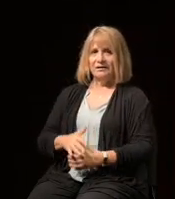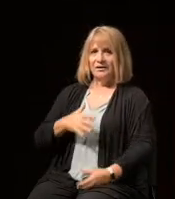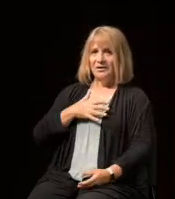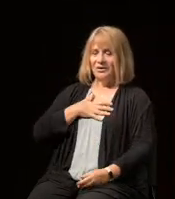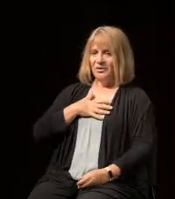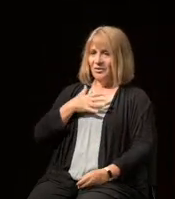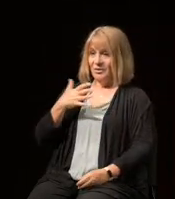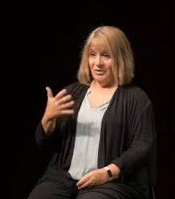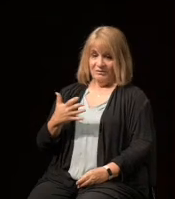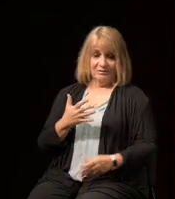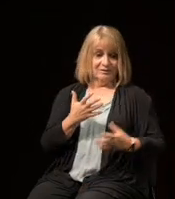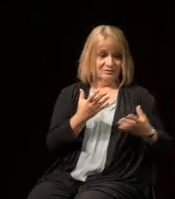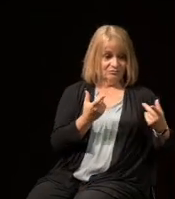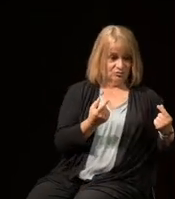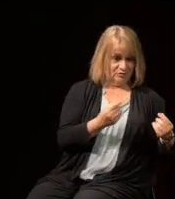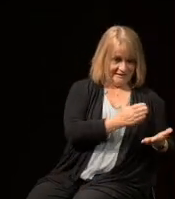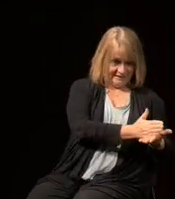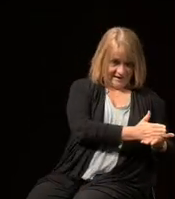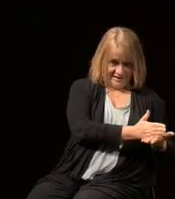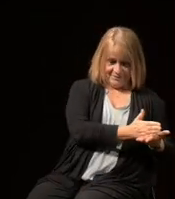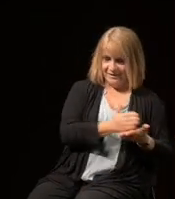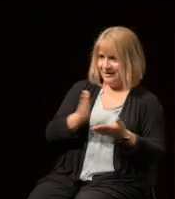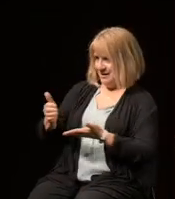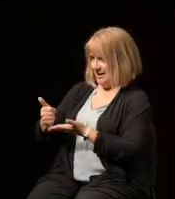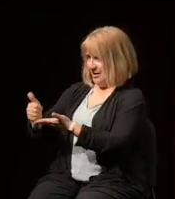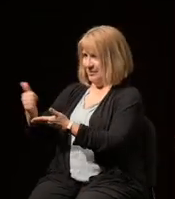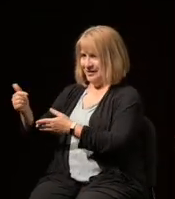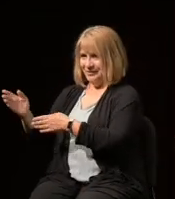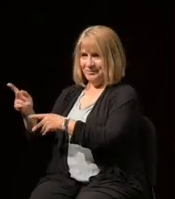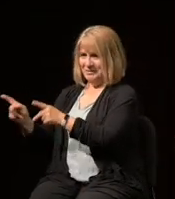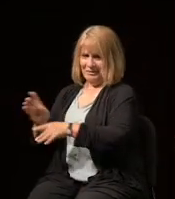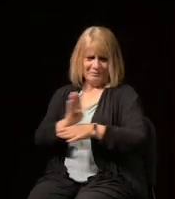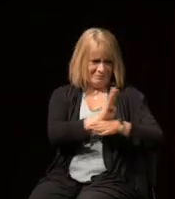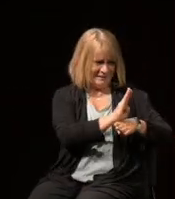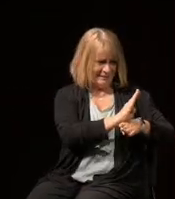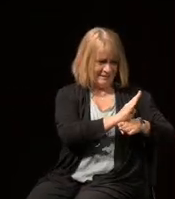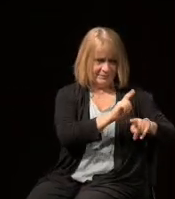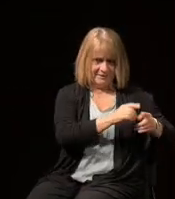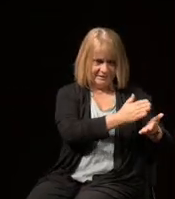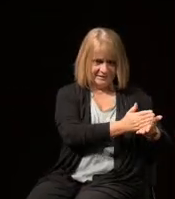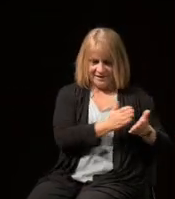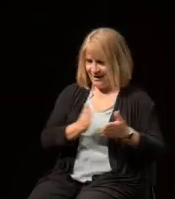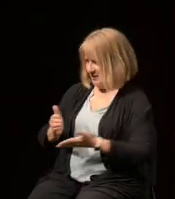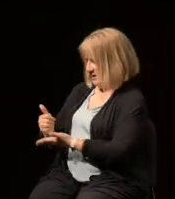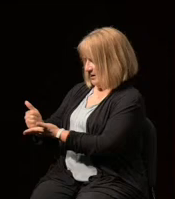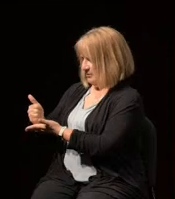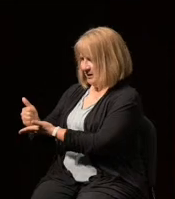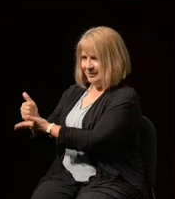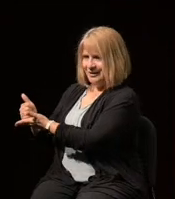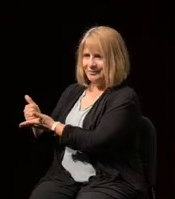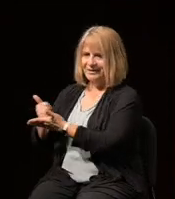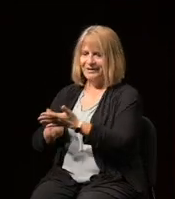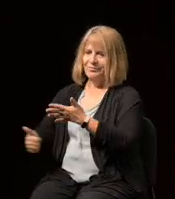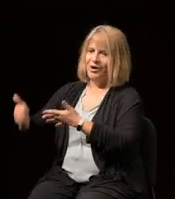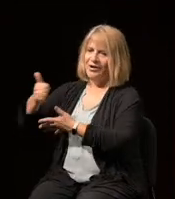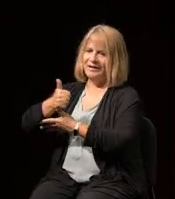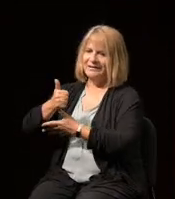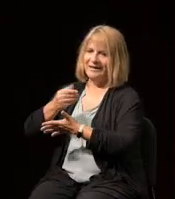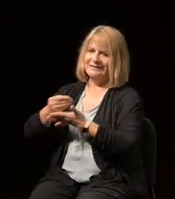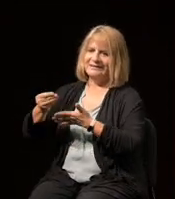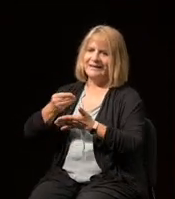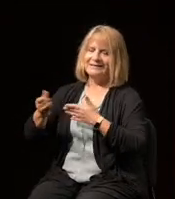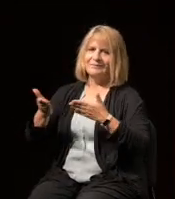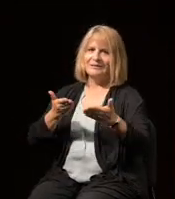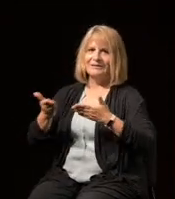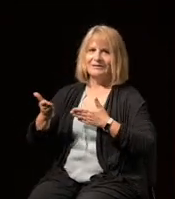what they are doing to help others, even though they are busy with their own workload, and prioritizes customer service so that visitors